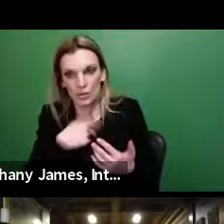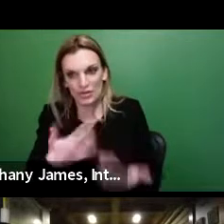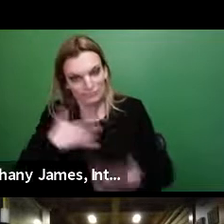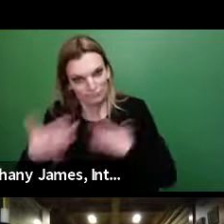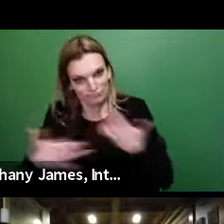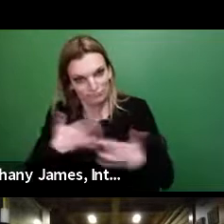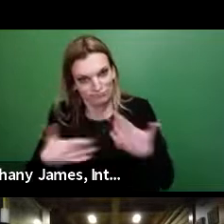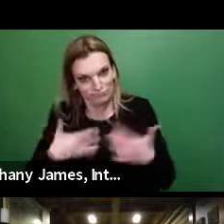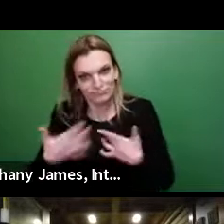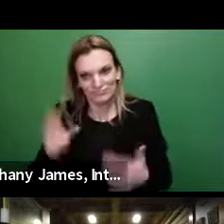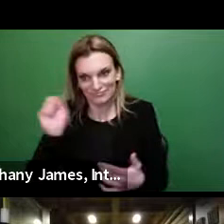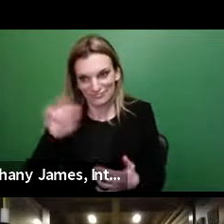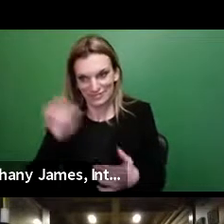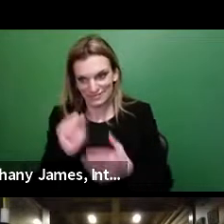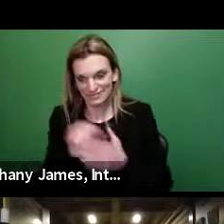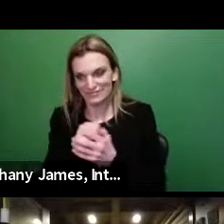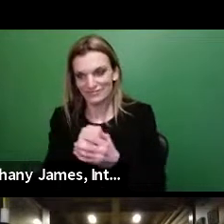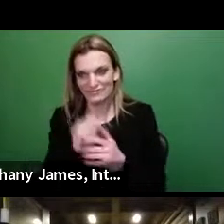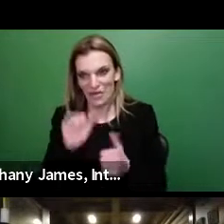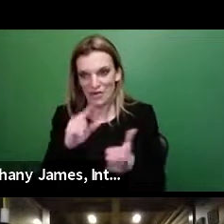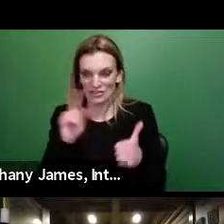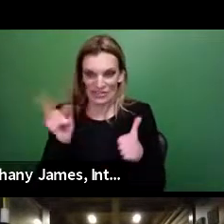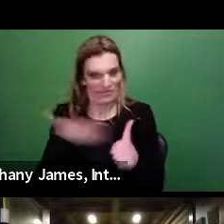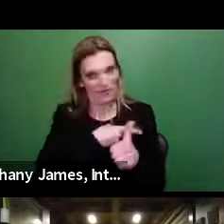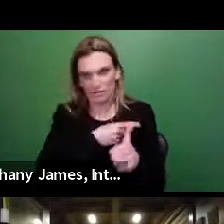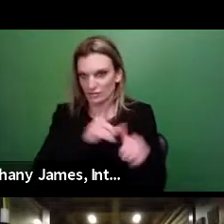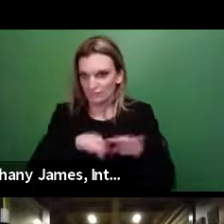one of the first things that was in the pipeline.